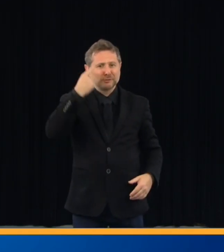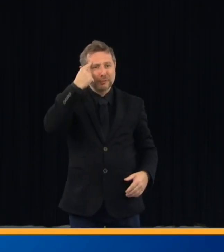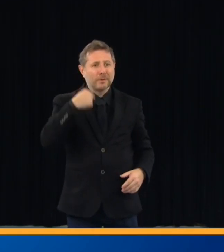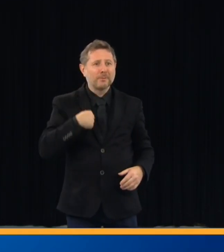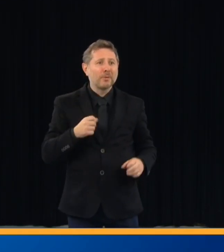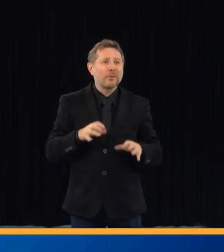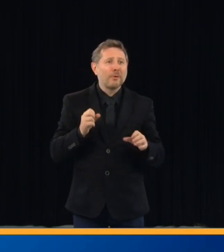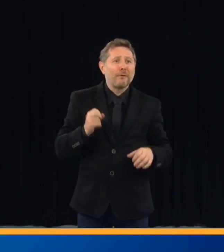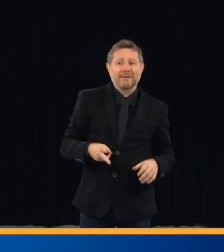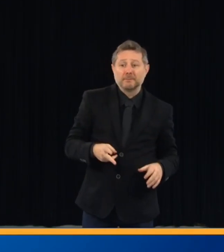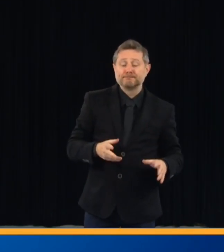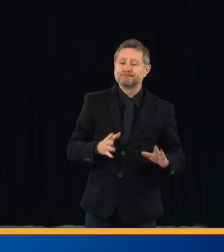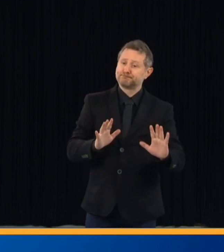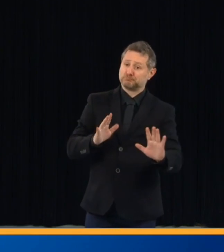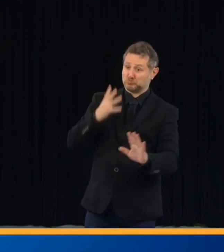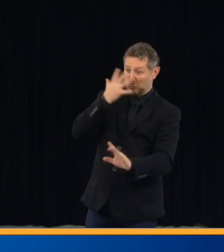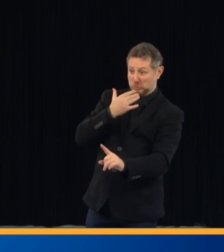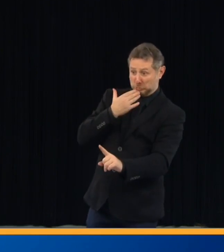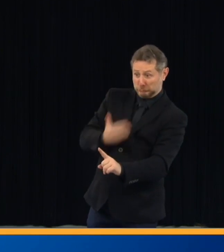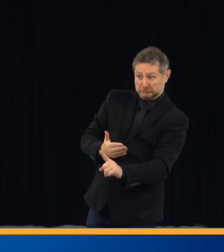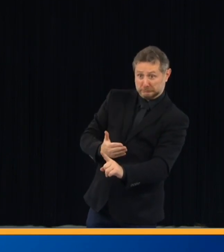You look good. You sound good.